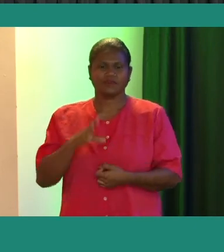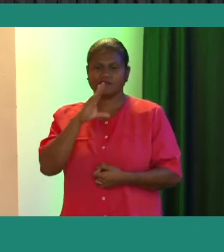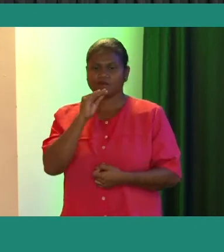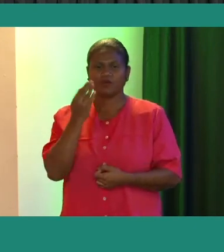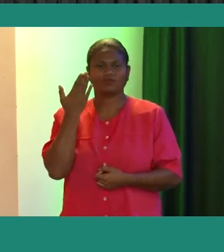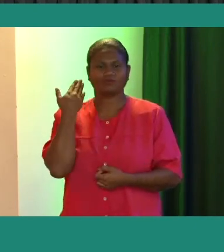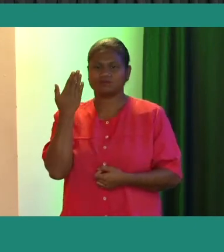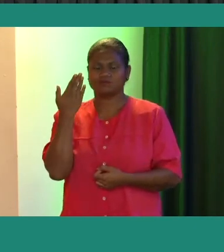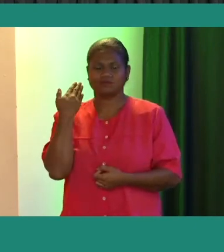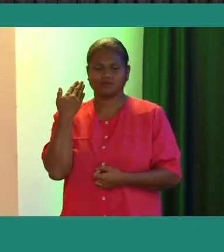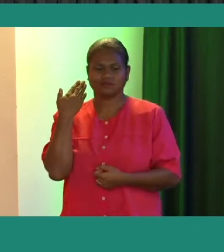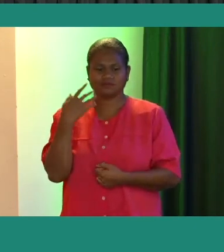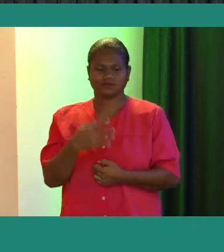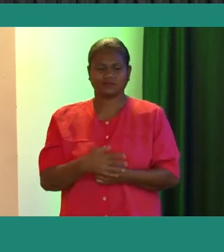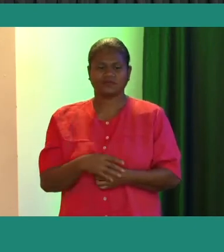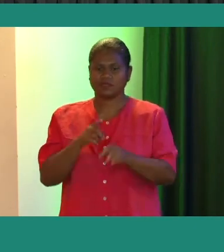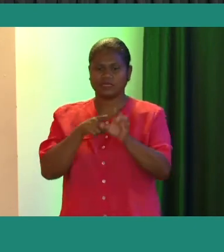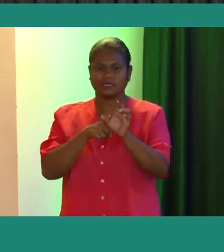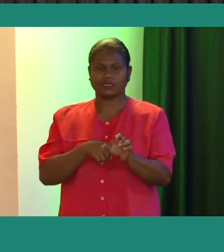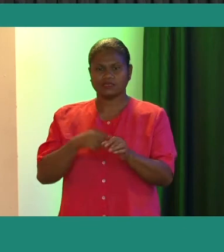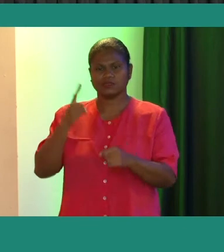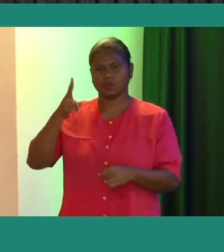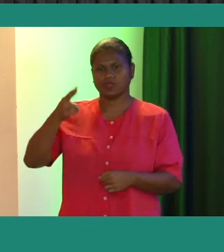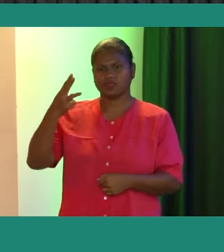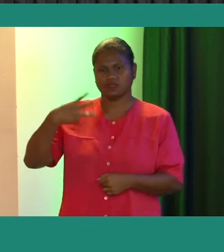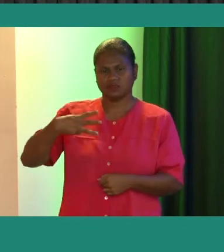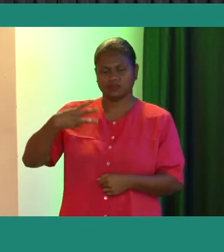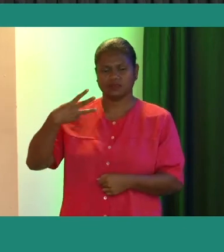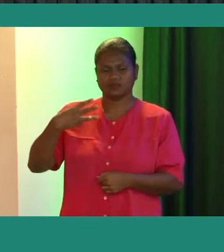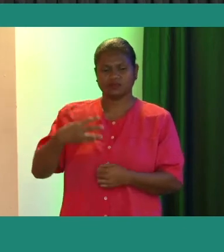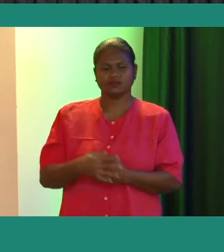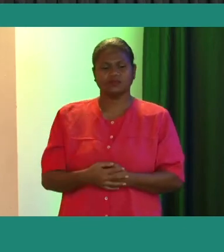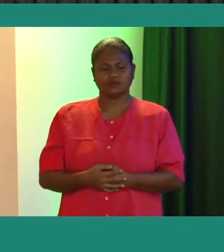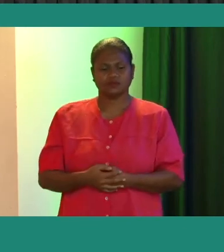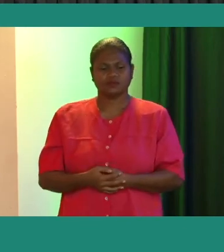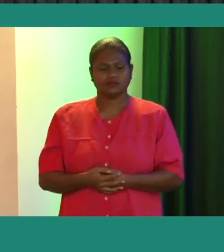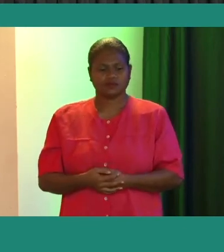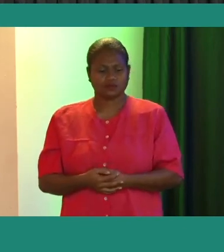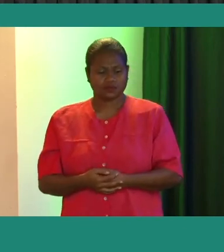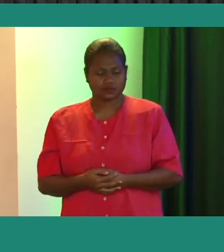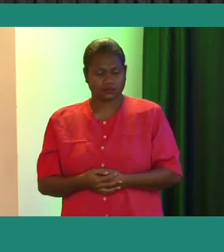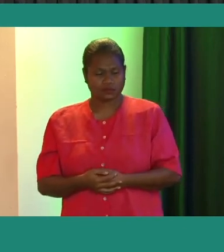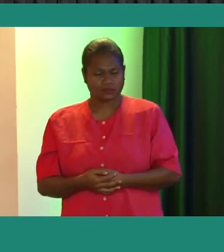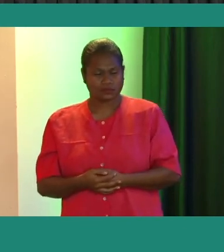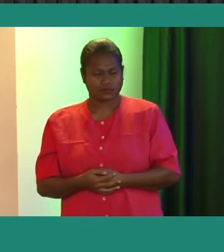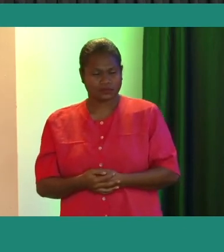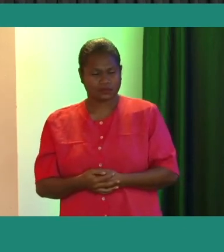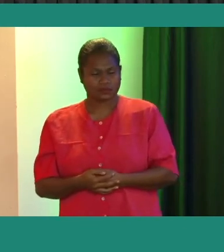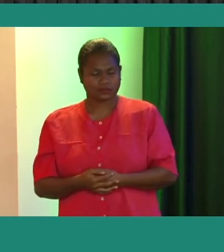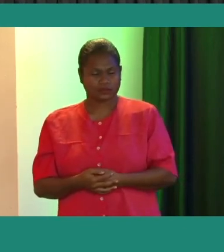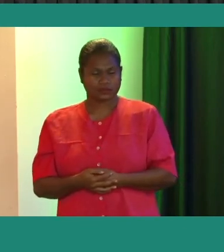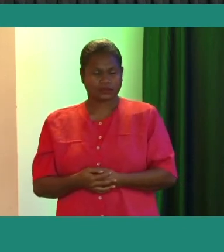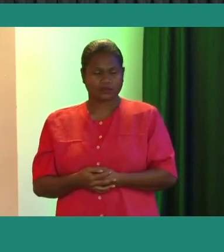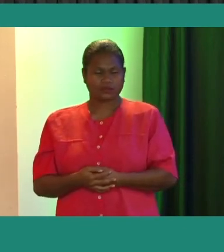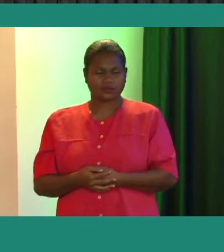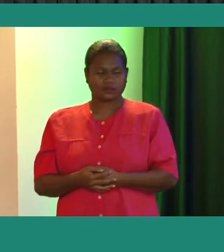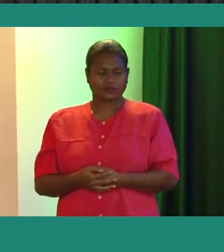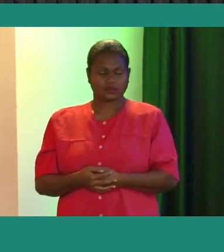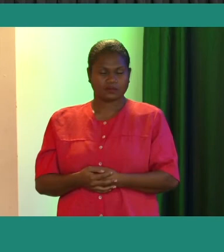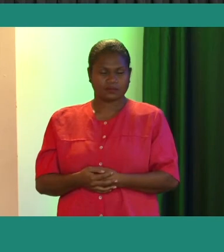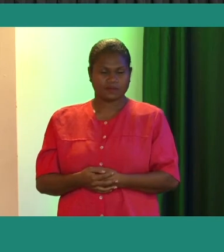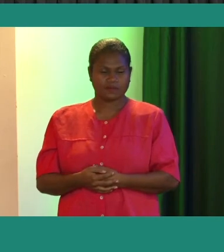in 2013 until now. But that figure is